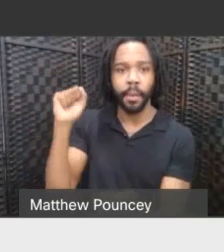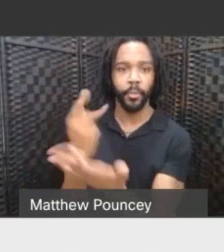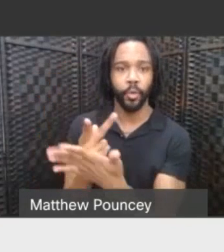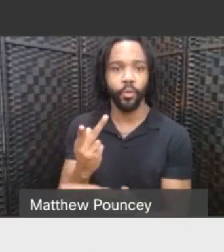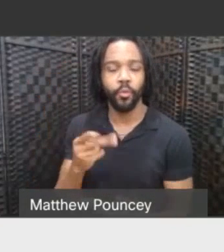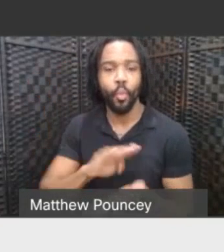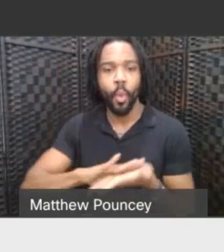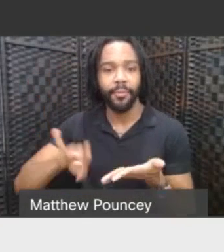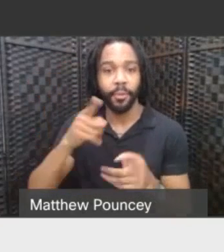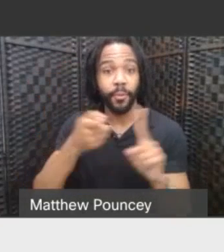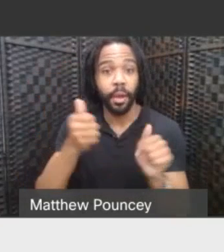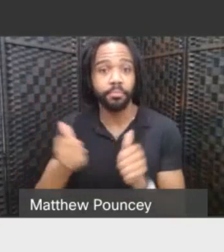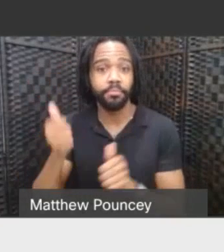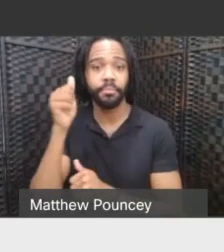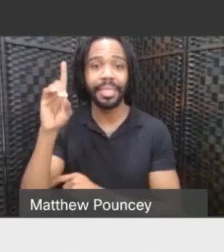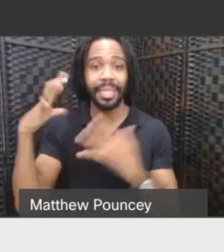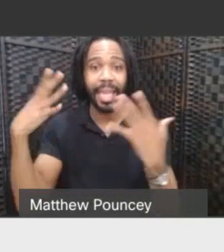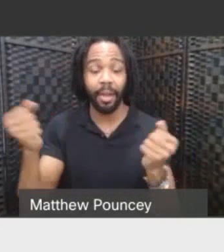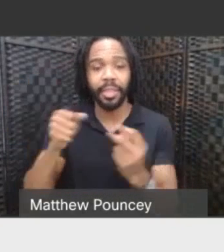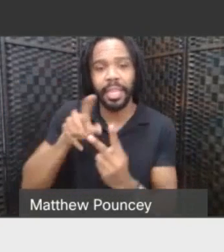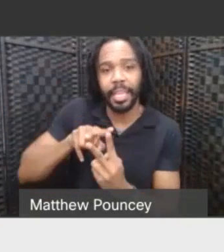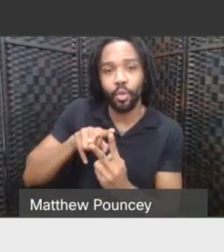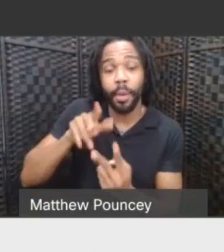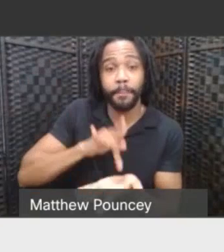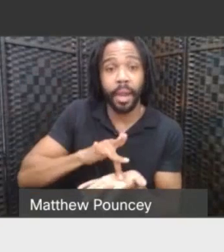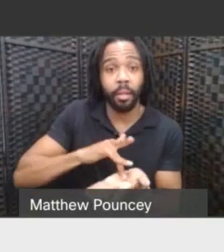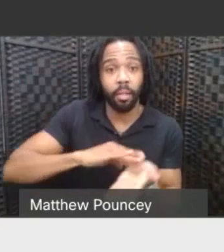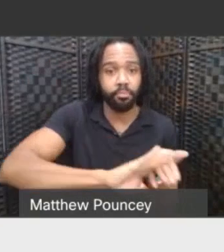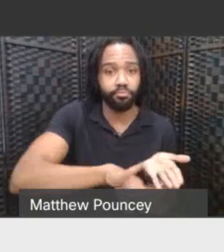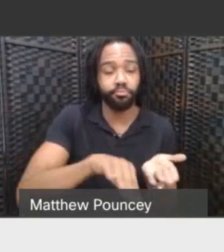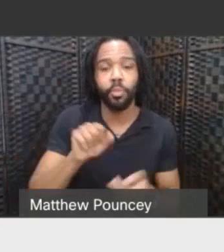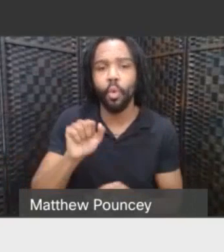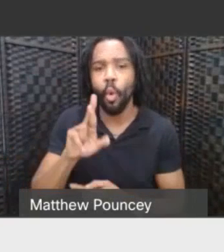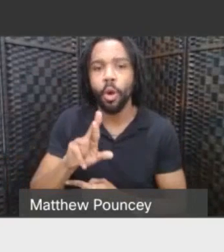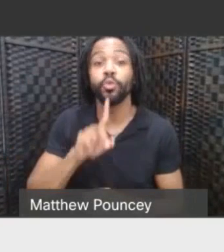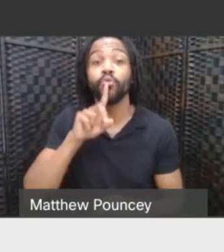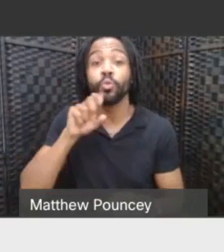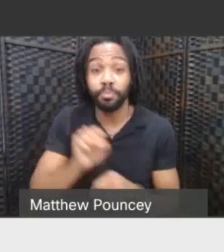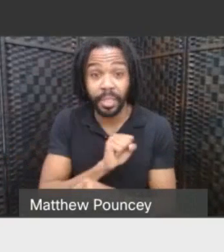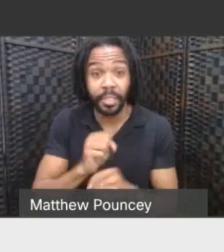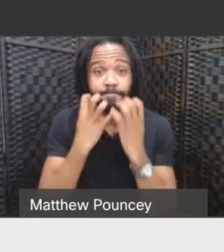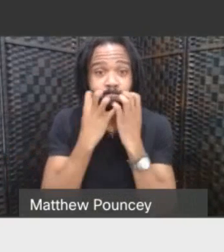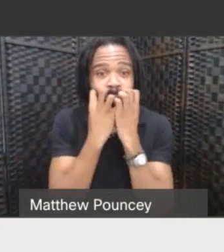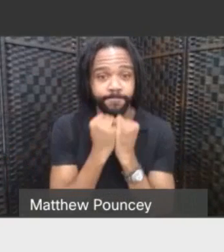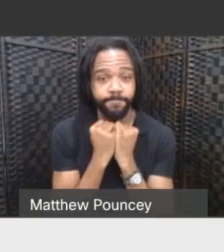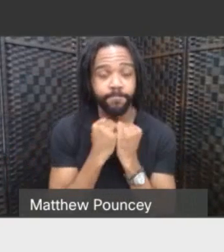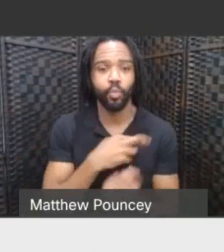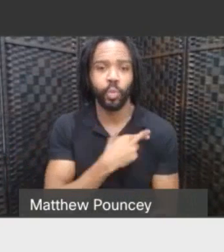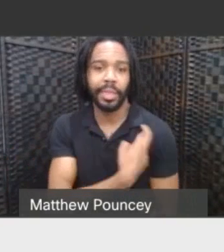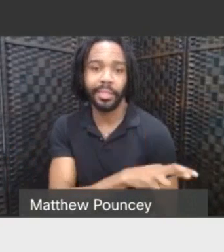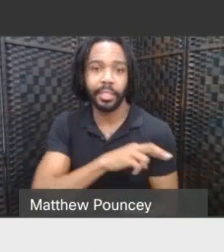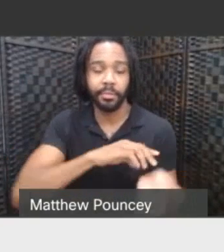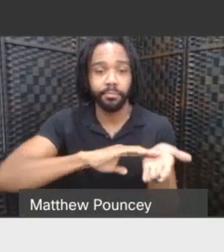for either a medical exemption or a sincerely held religious belief